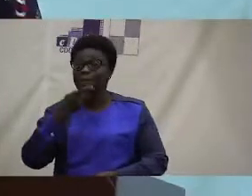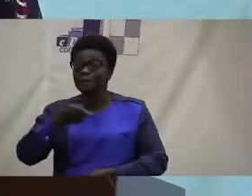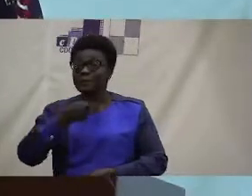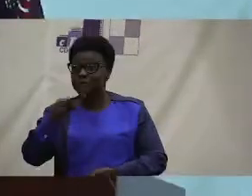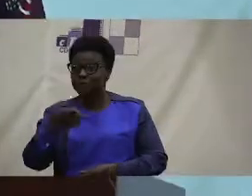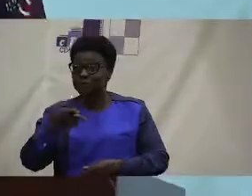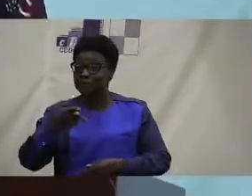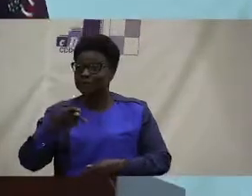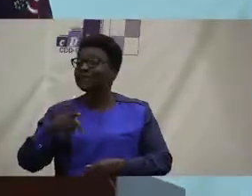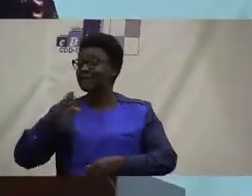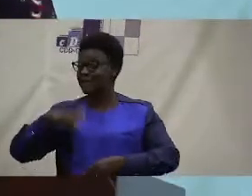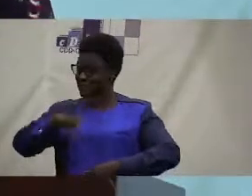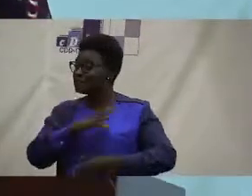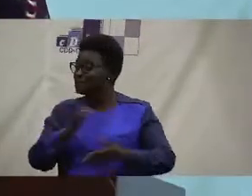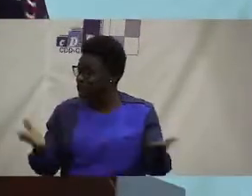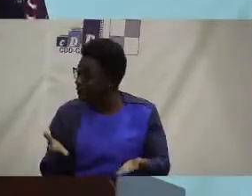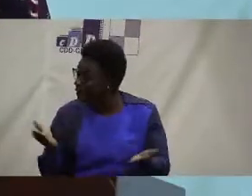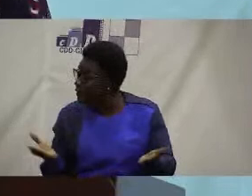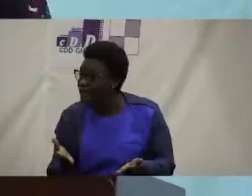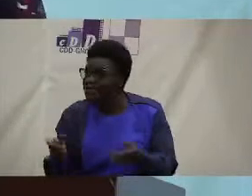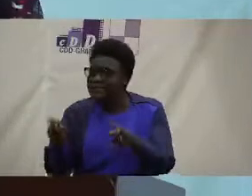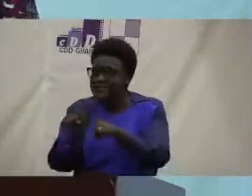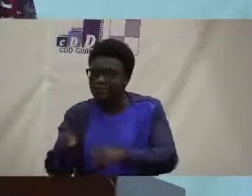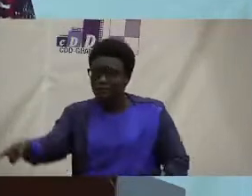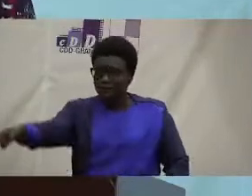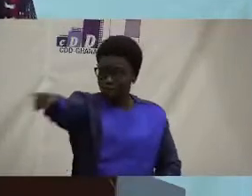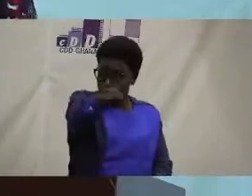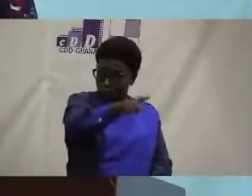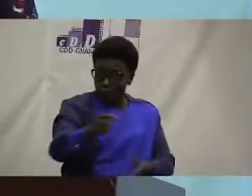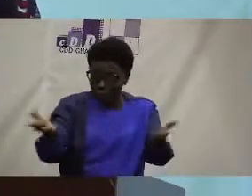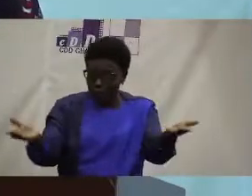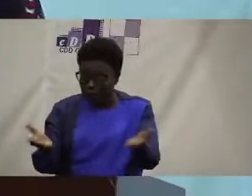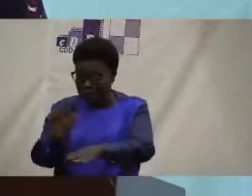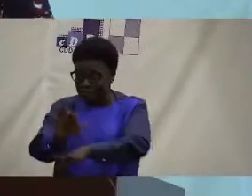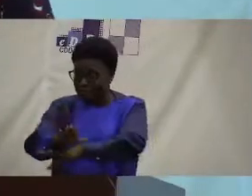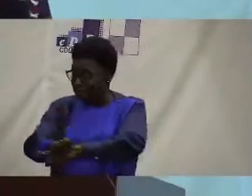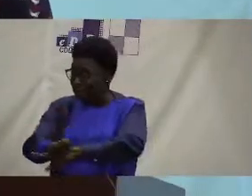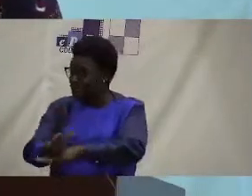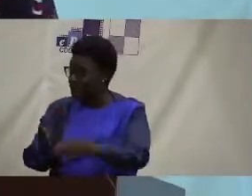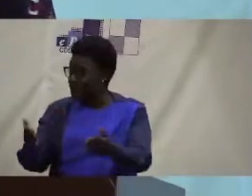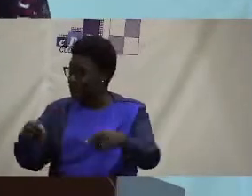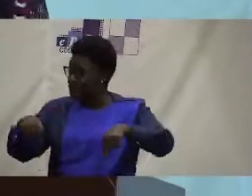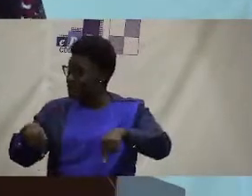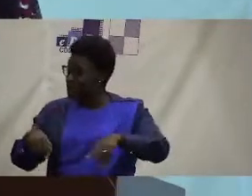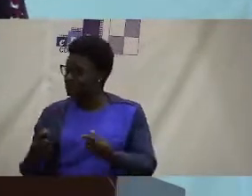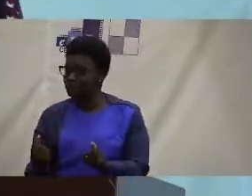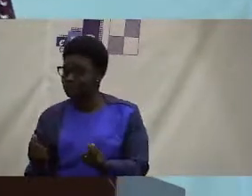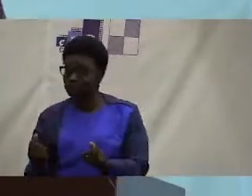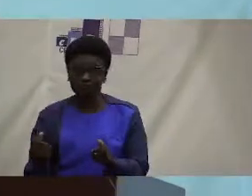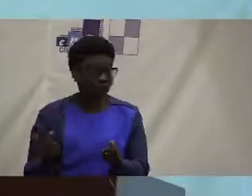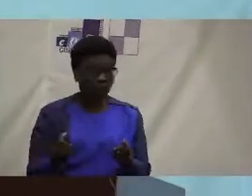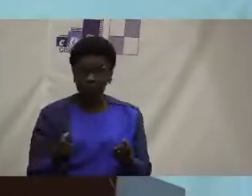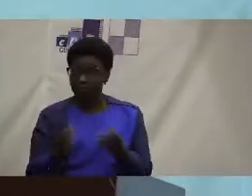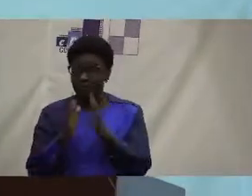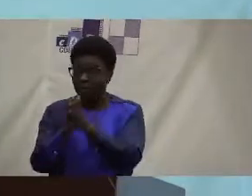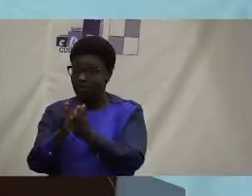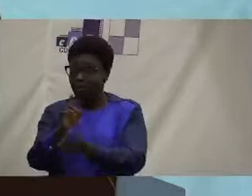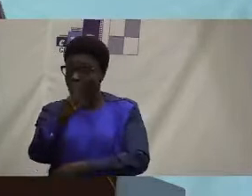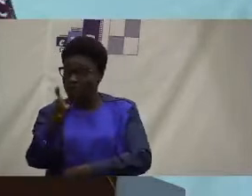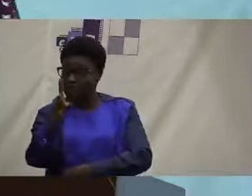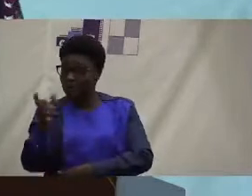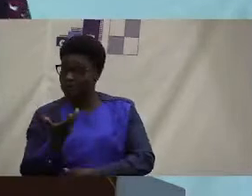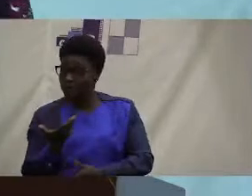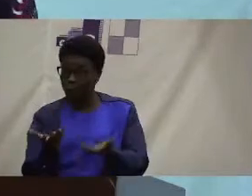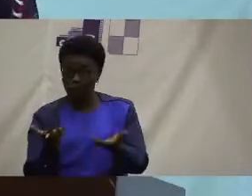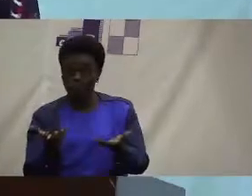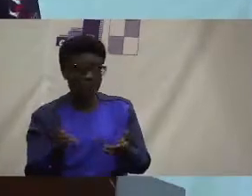Charismatic Council, also in our midst, and you as well for being a part of this evening's program. At this point, if you want to ask any questions, you want